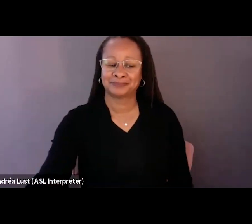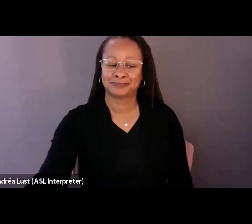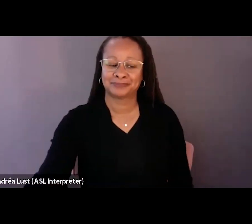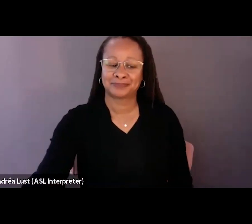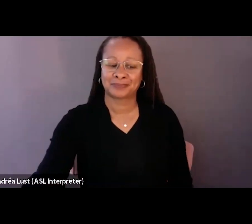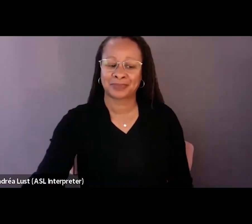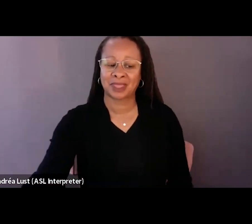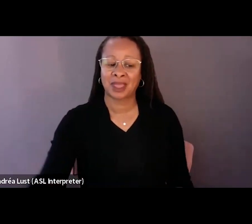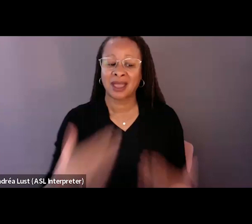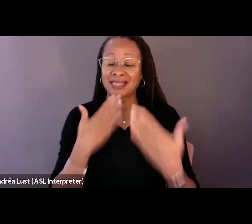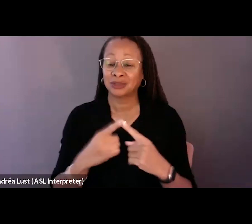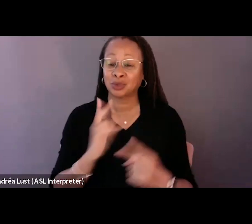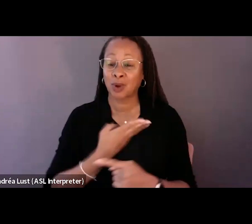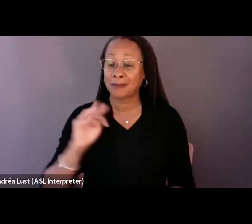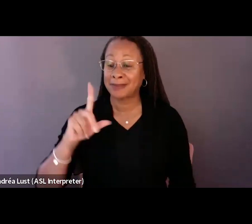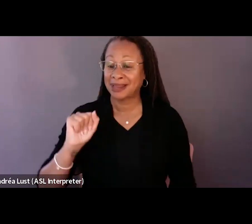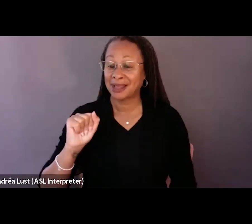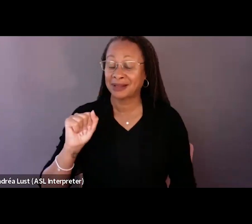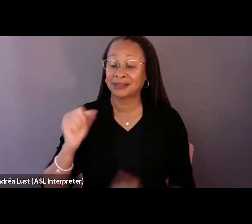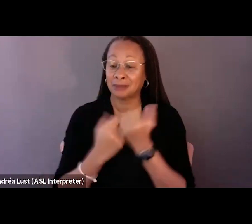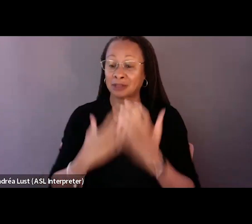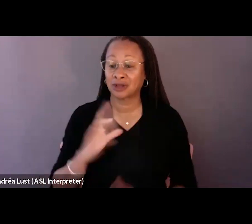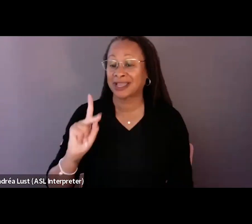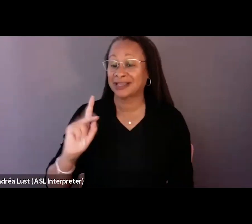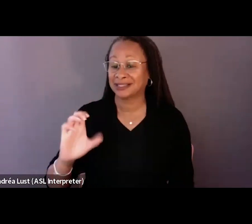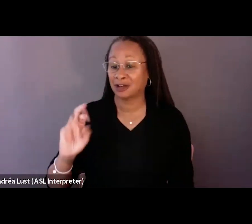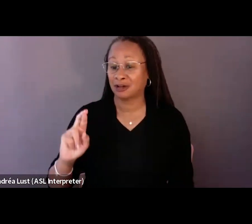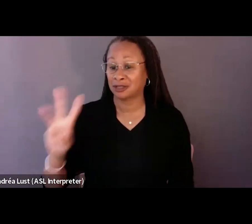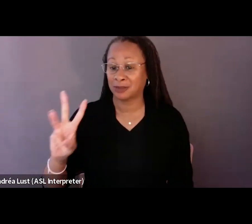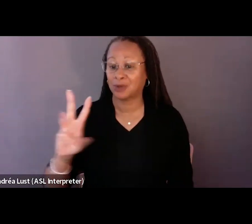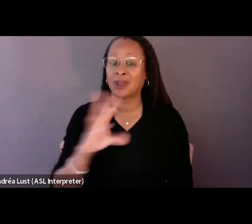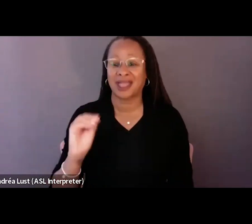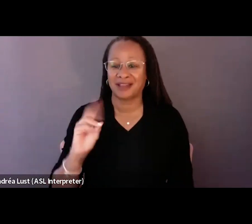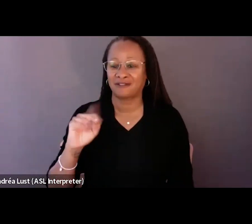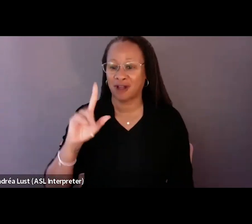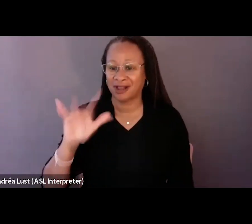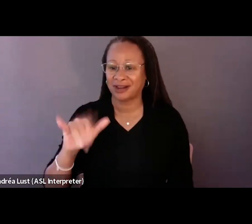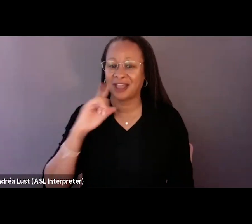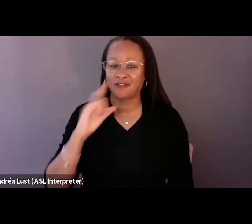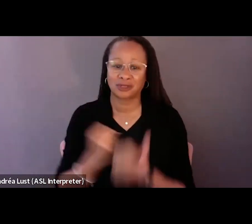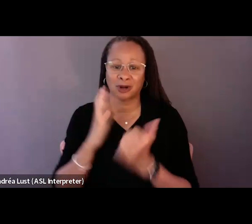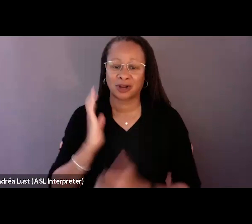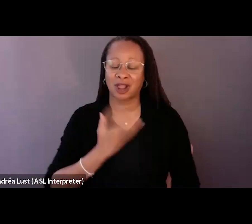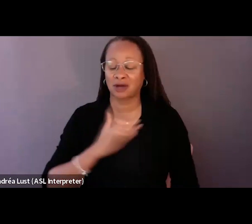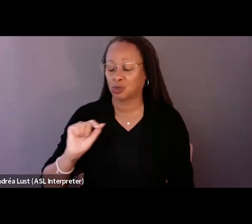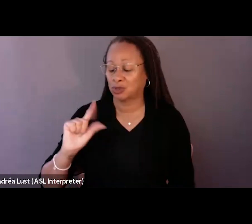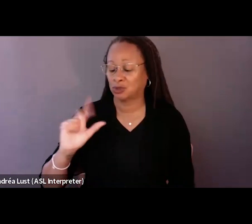Thank you to our media sponsors, KCRW and Variety, for sponsoring our 2023